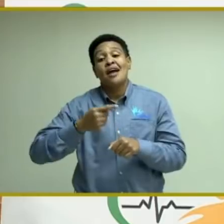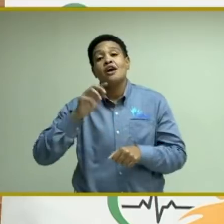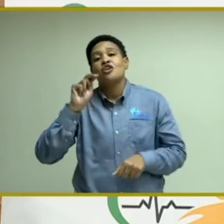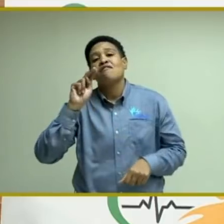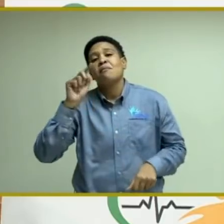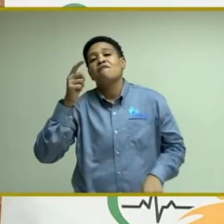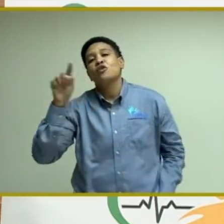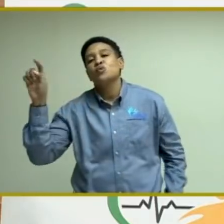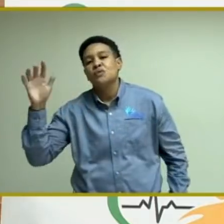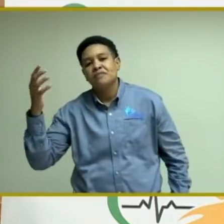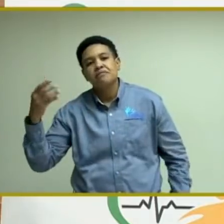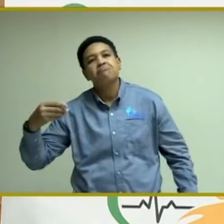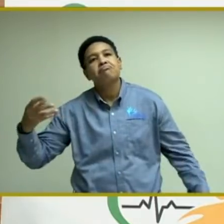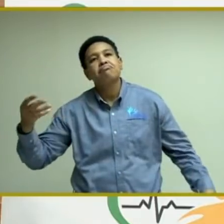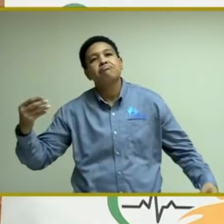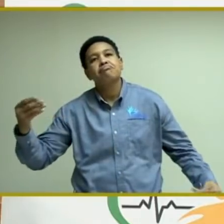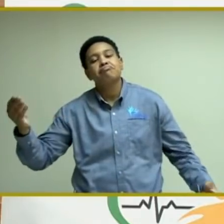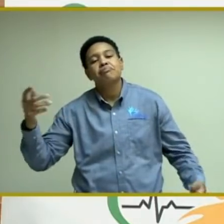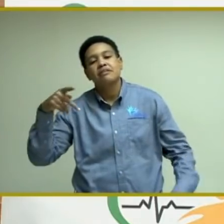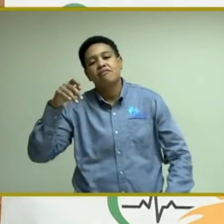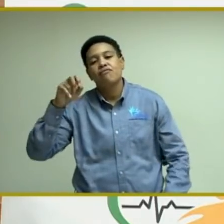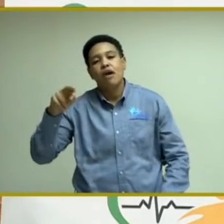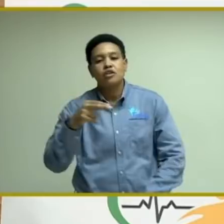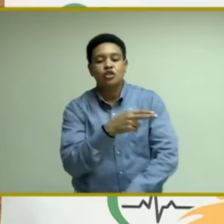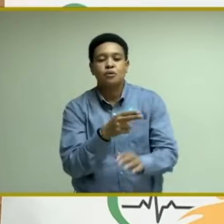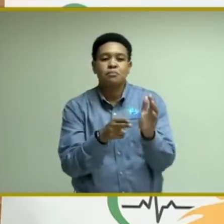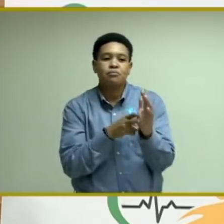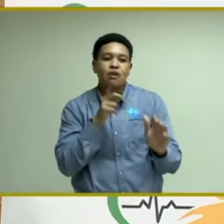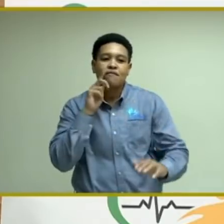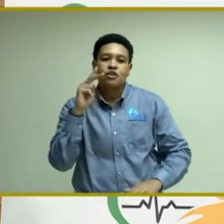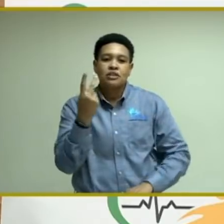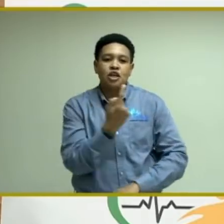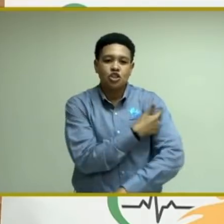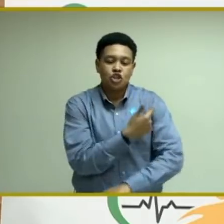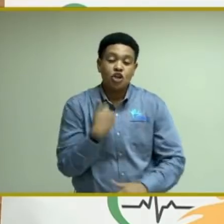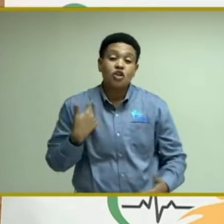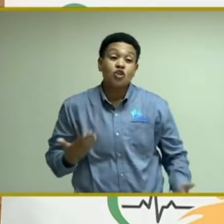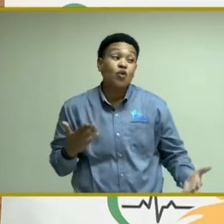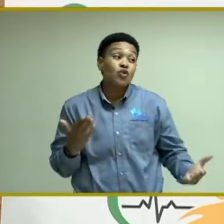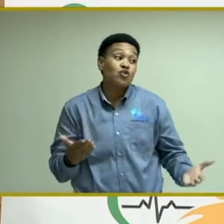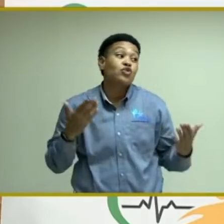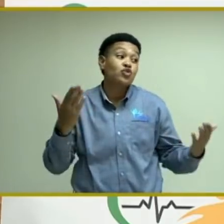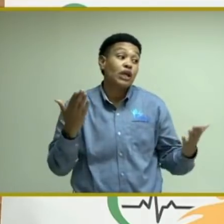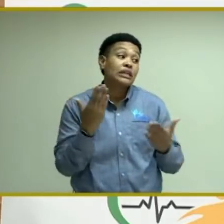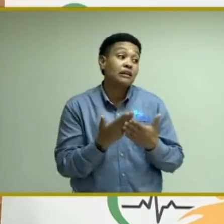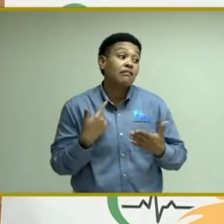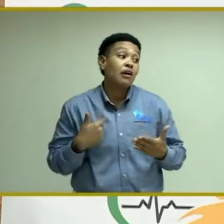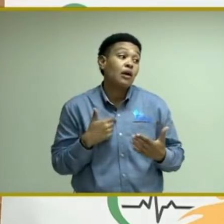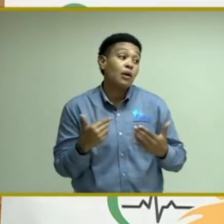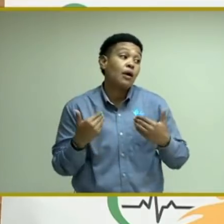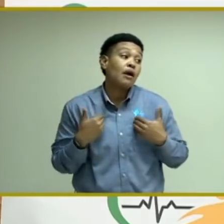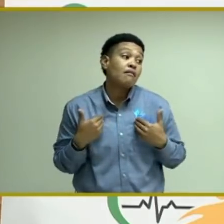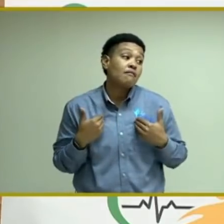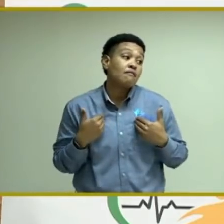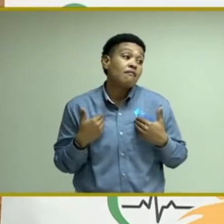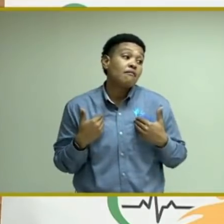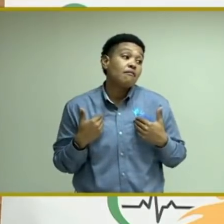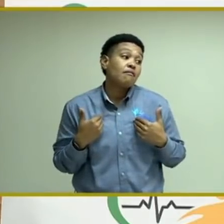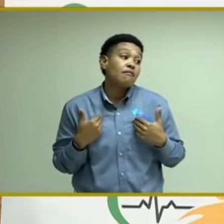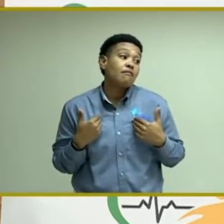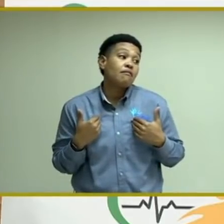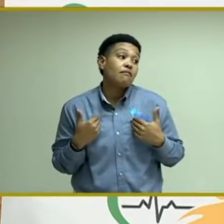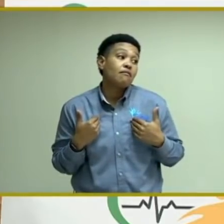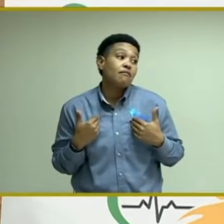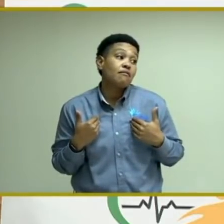to administer Pfizer. I want to also raise the fact that we have, and you would have seen the